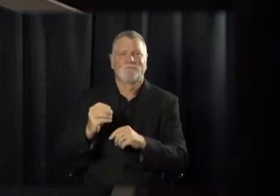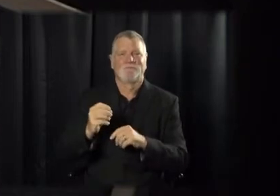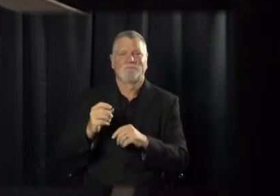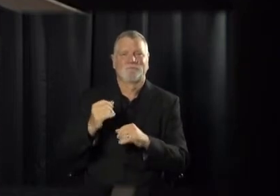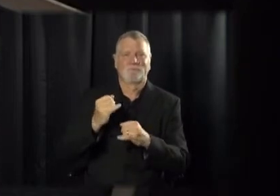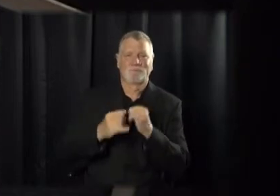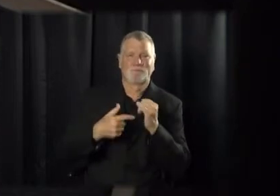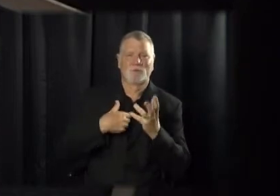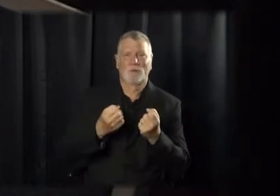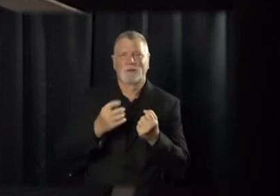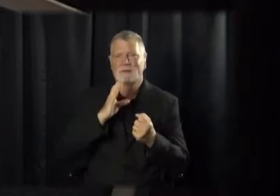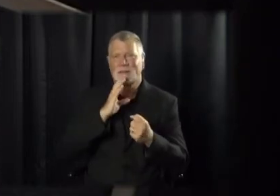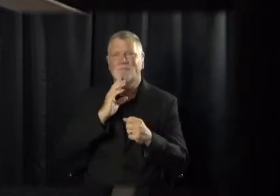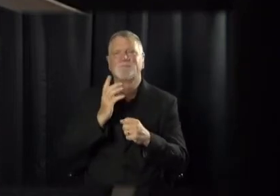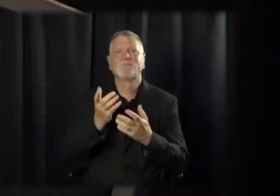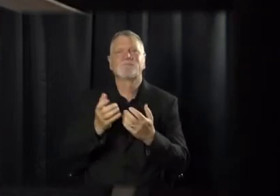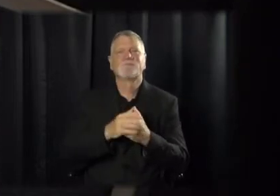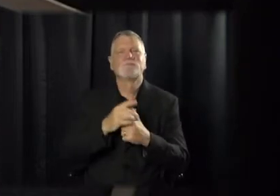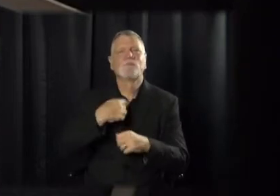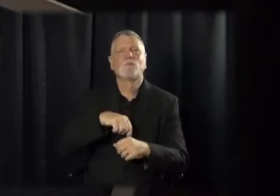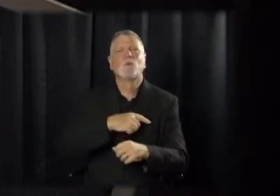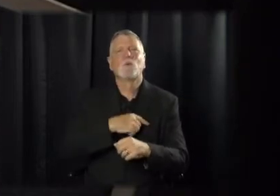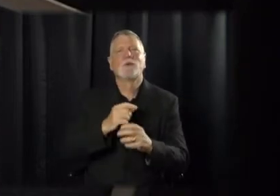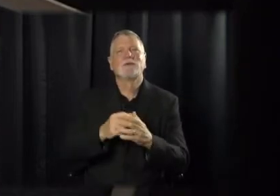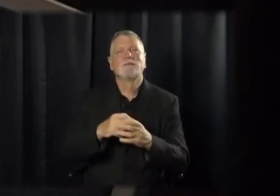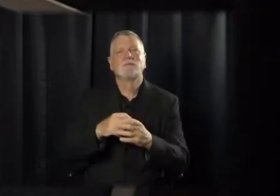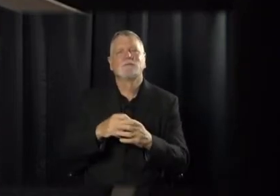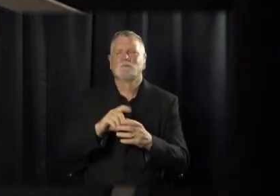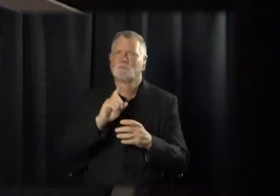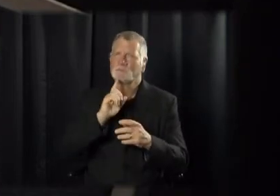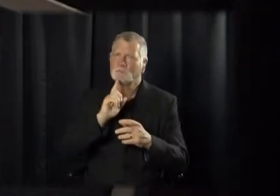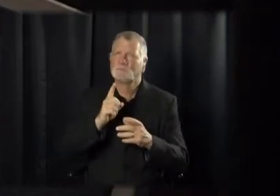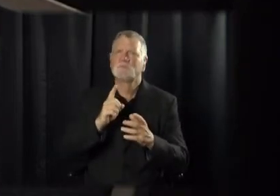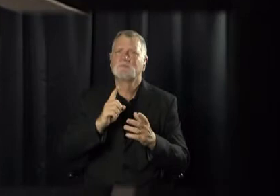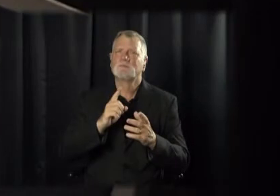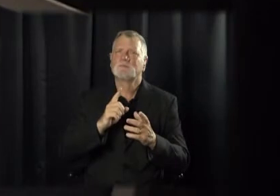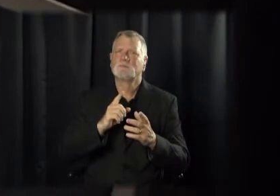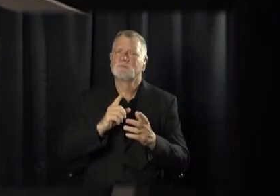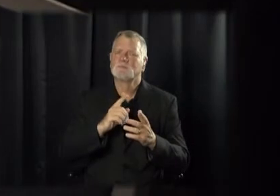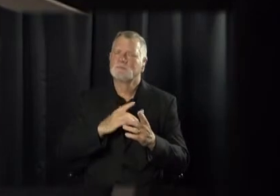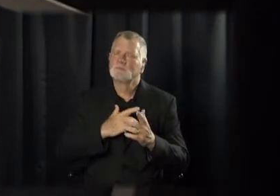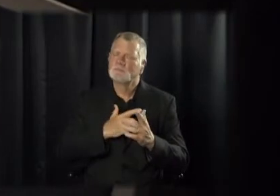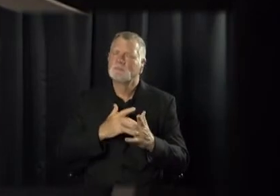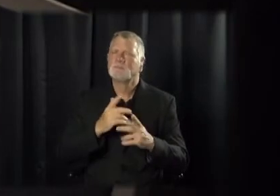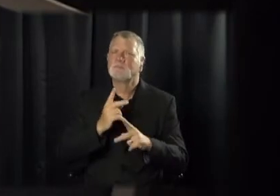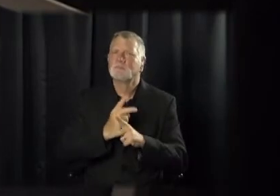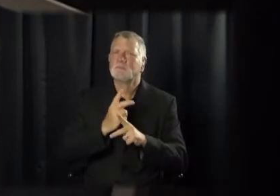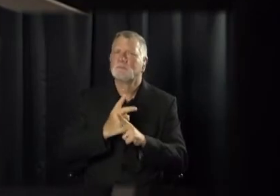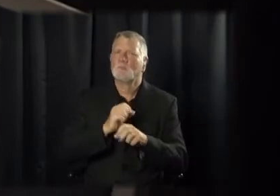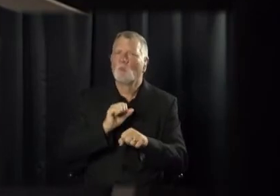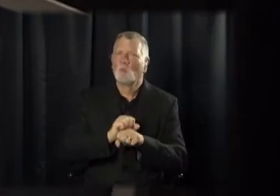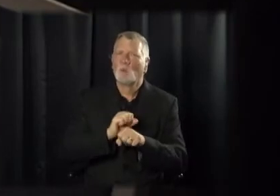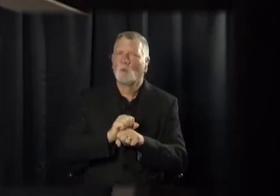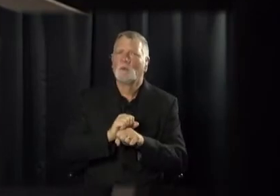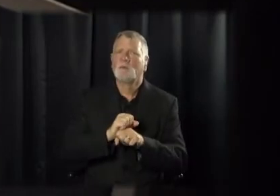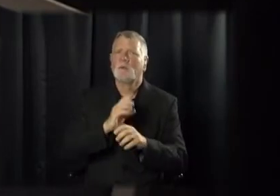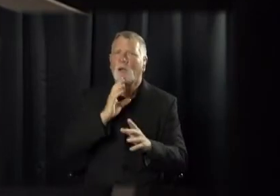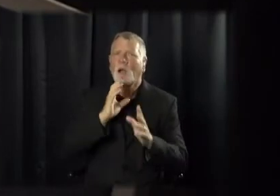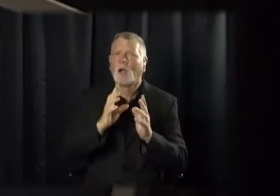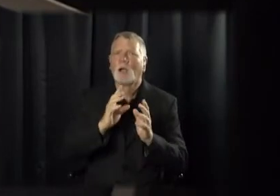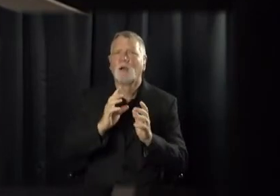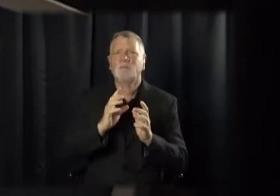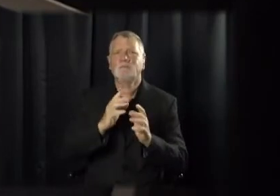And the last thing I just want to say is that we seriously, sincerely wish to keep working and